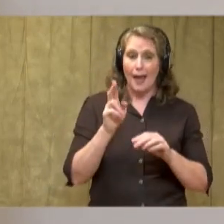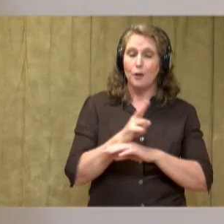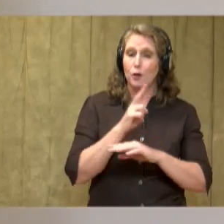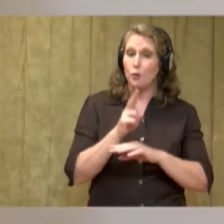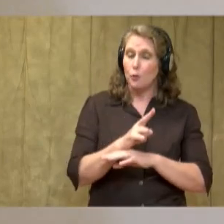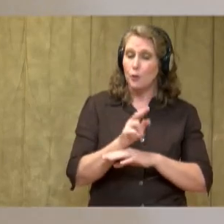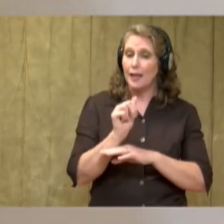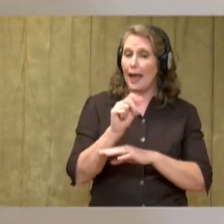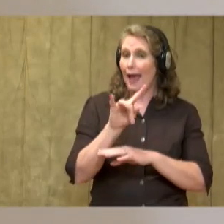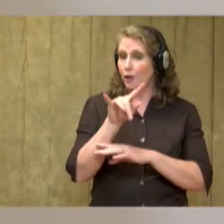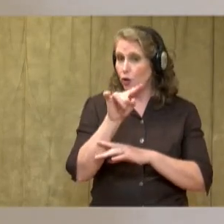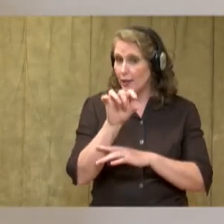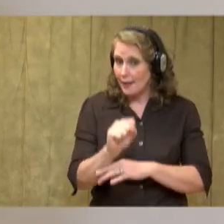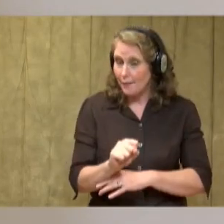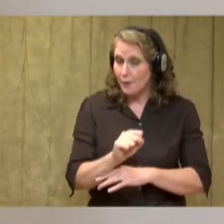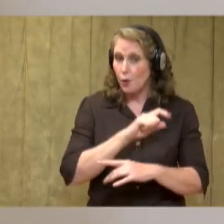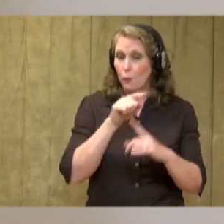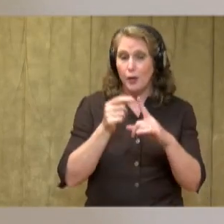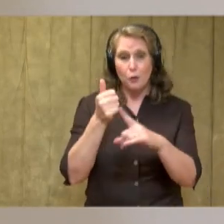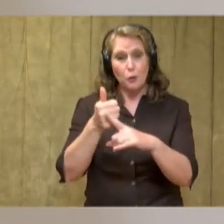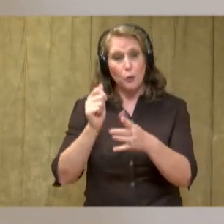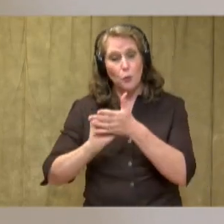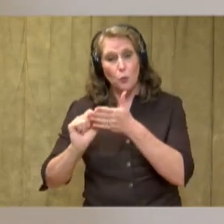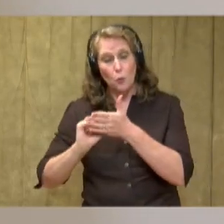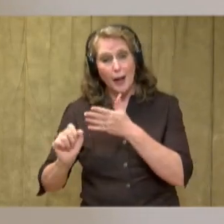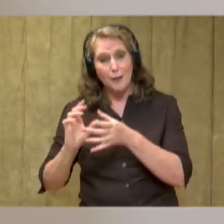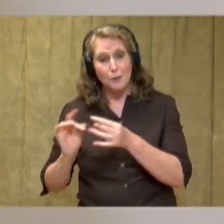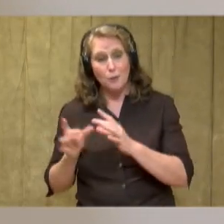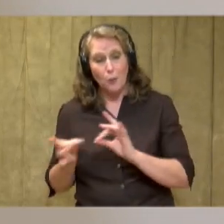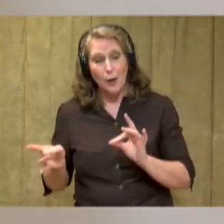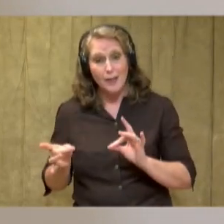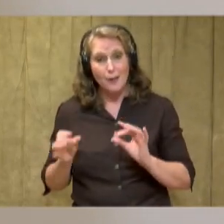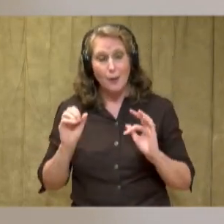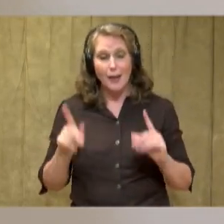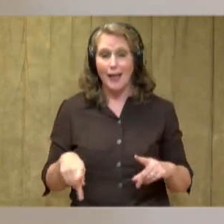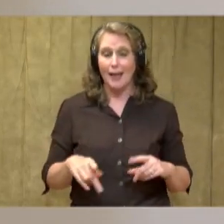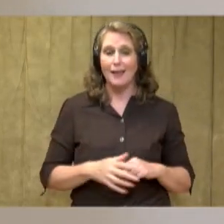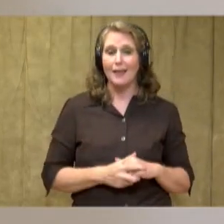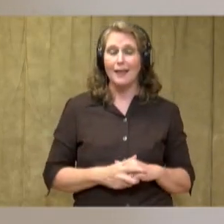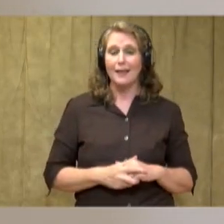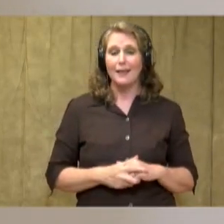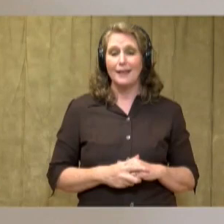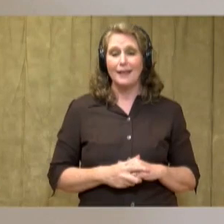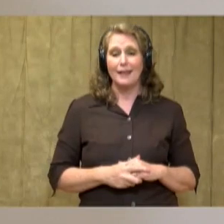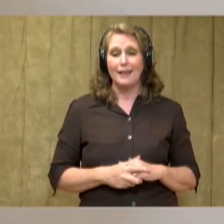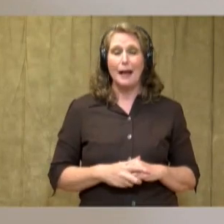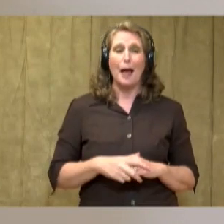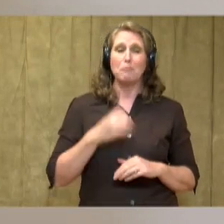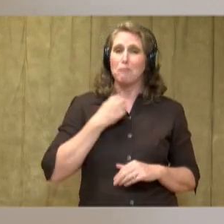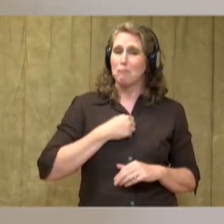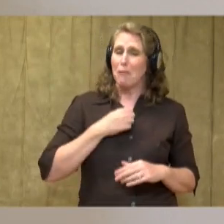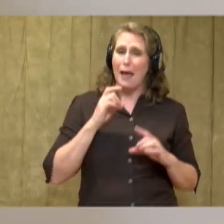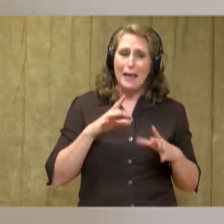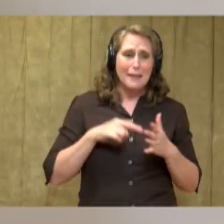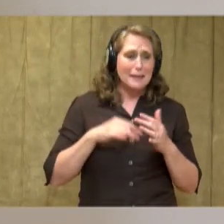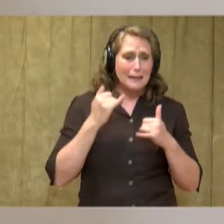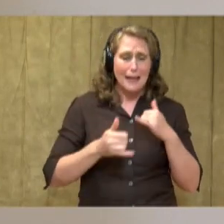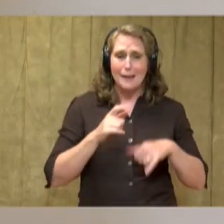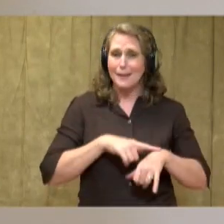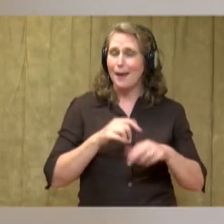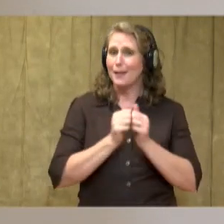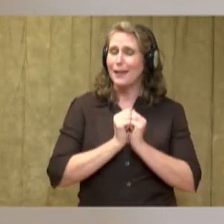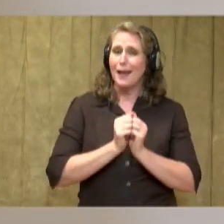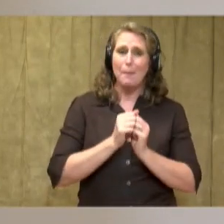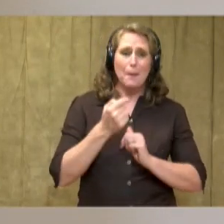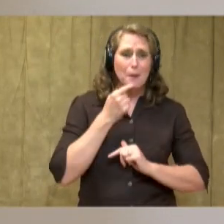use adjectives when you're writing stories at home, okay? So, like I said, I hate that this is our last time together. I'm going to miss